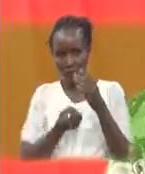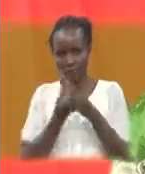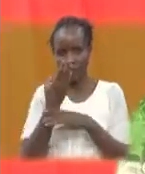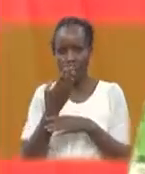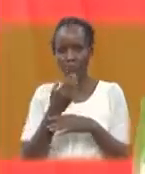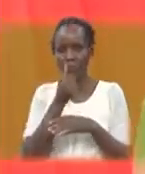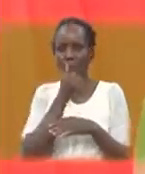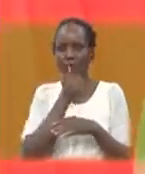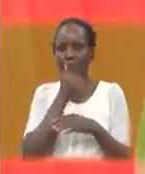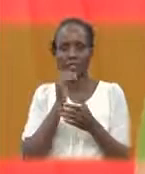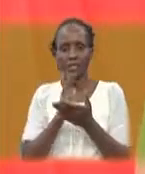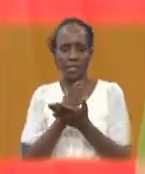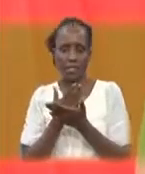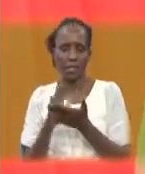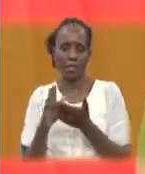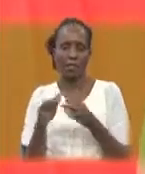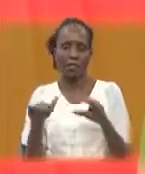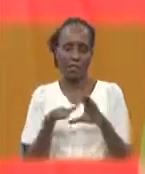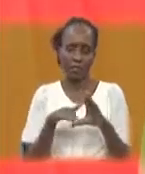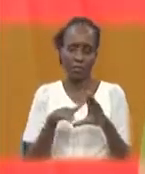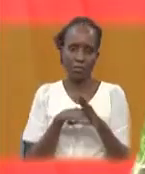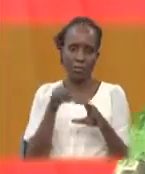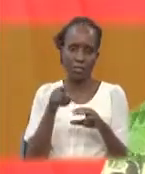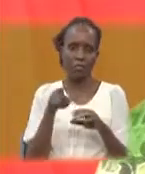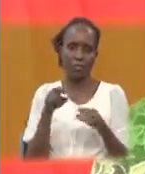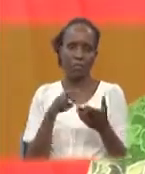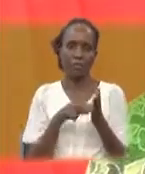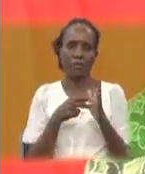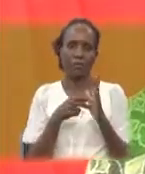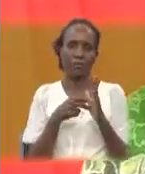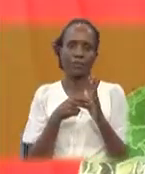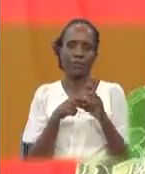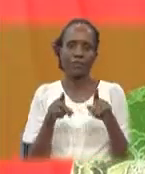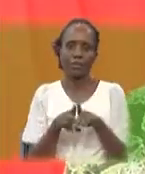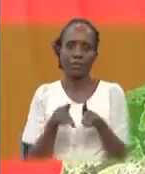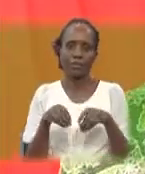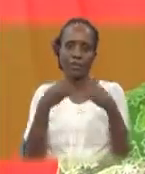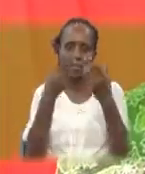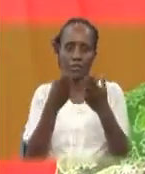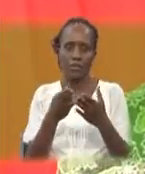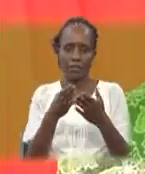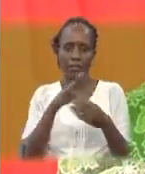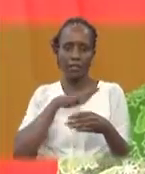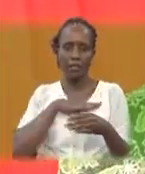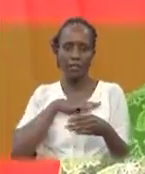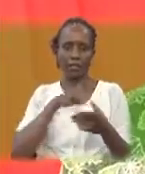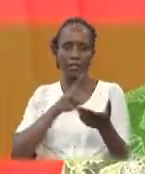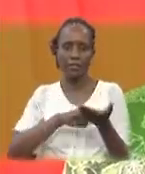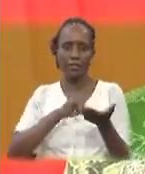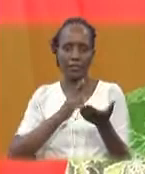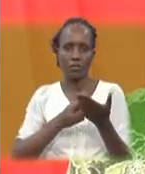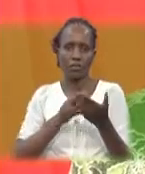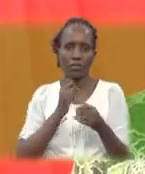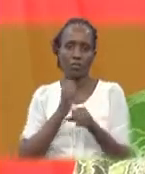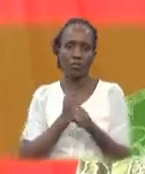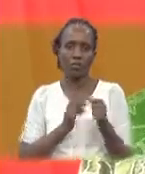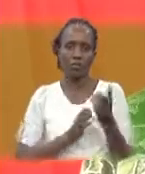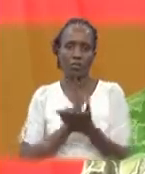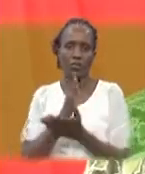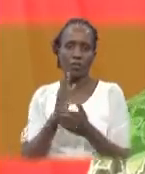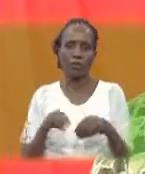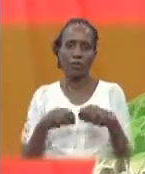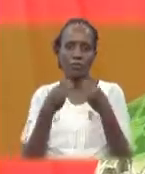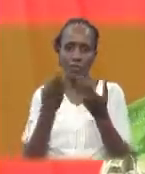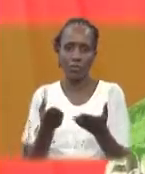favorable conditions for private sector participation in this project and will provide required resources